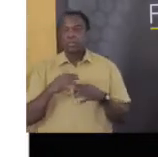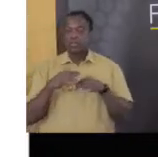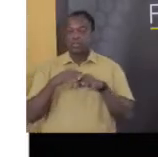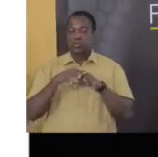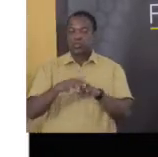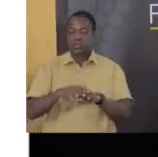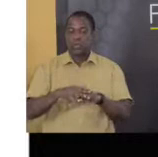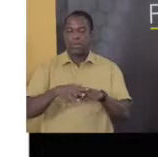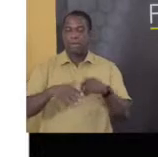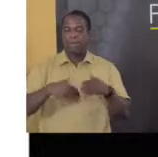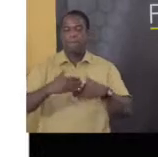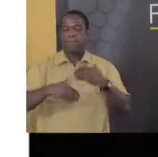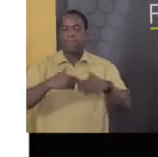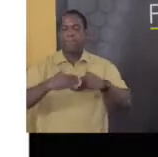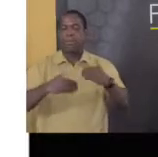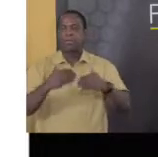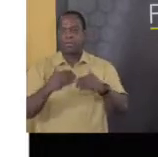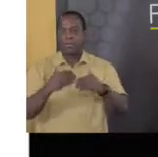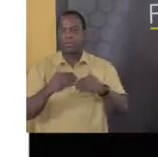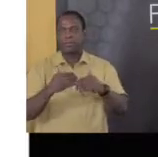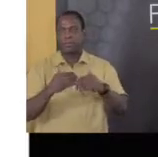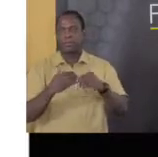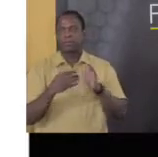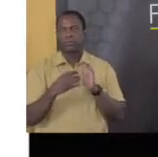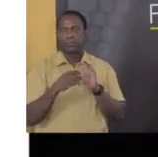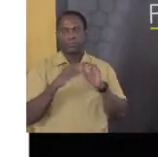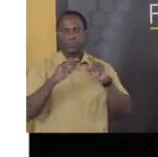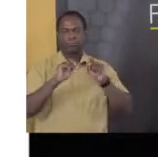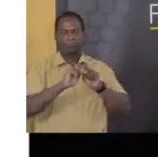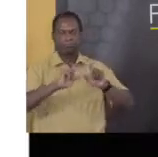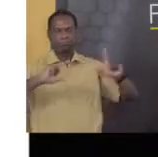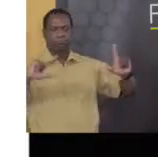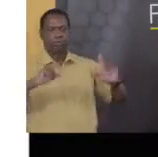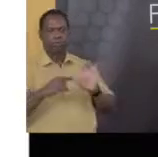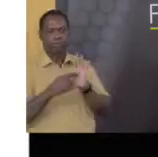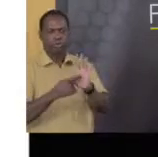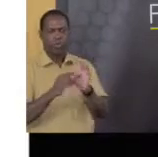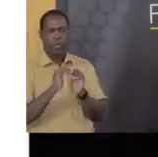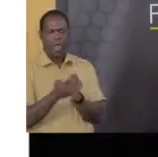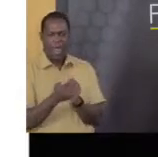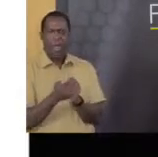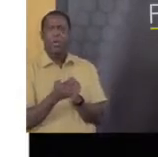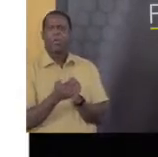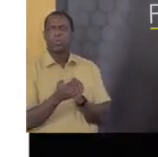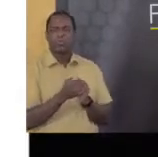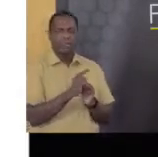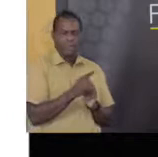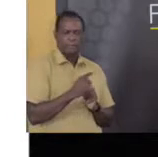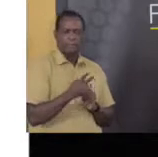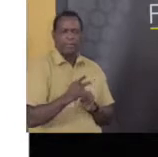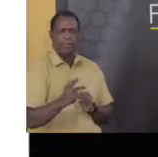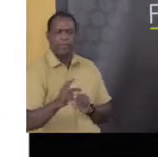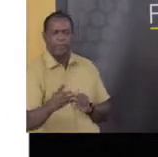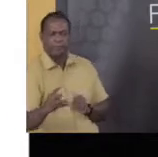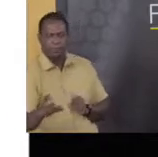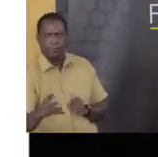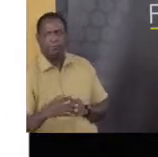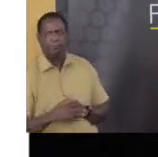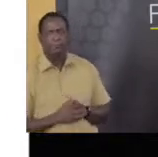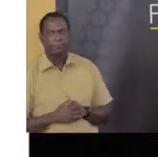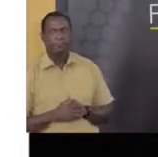flow chart, basically how things will be done at the production facility.